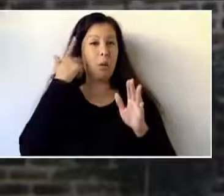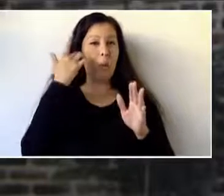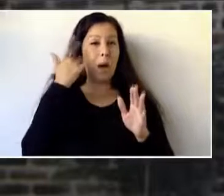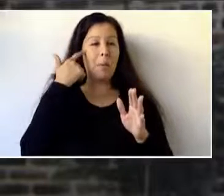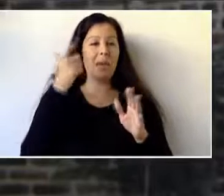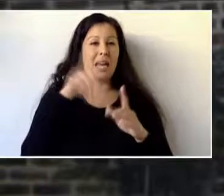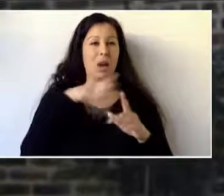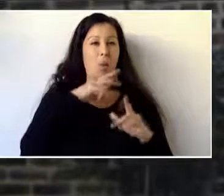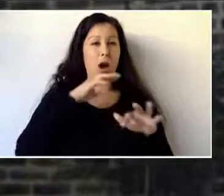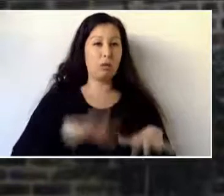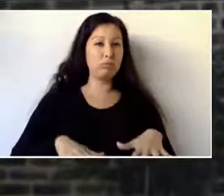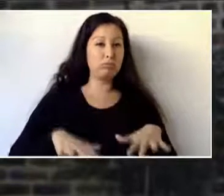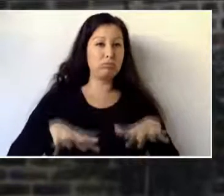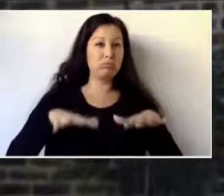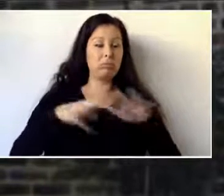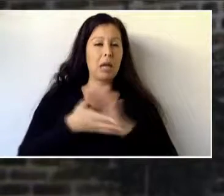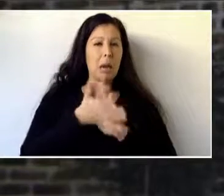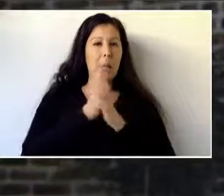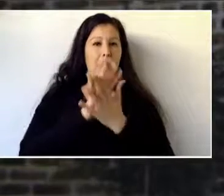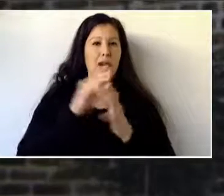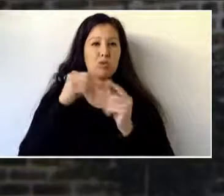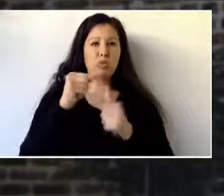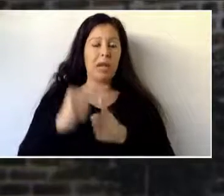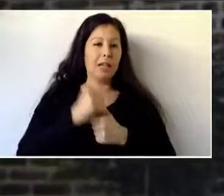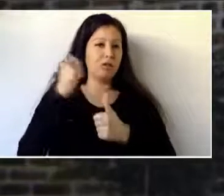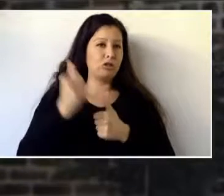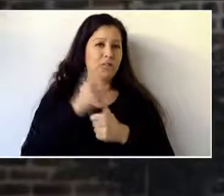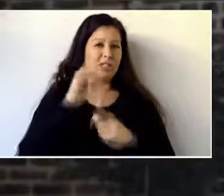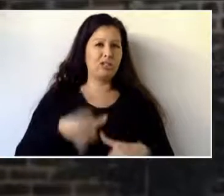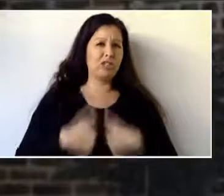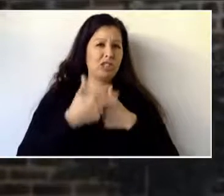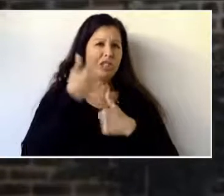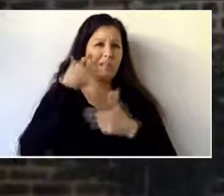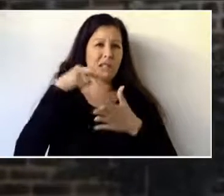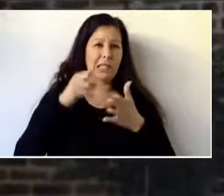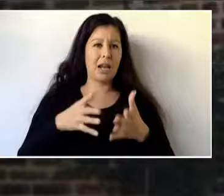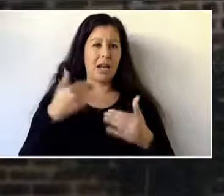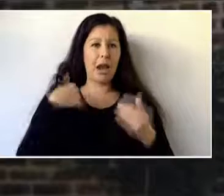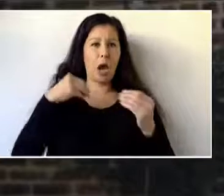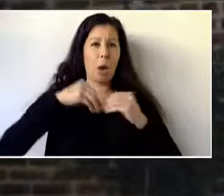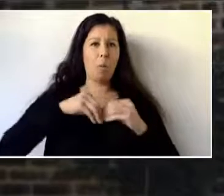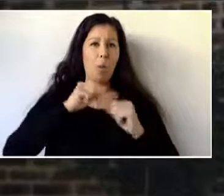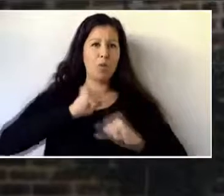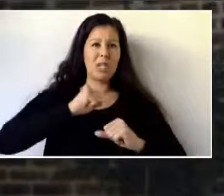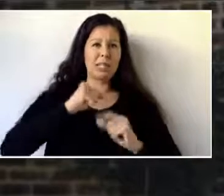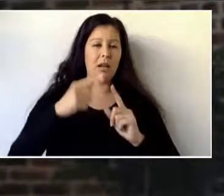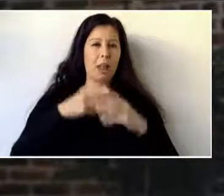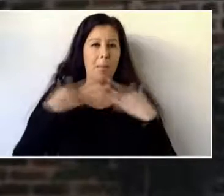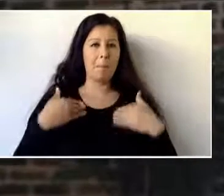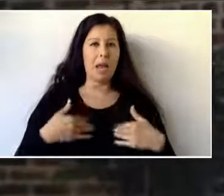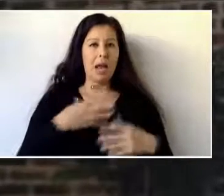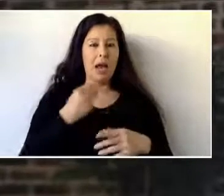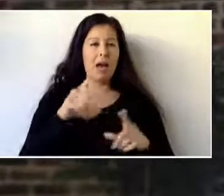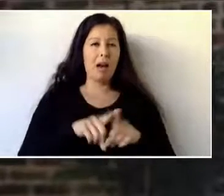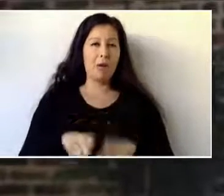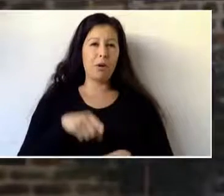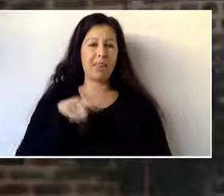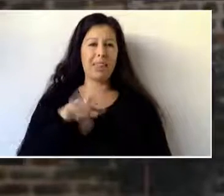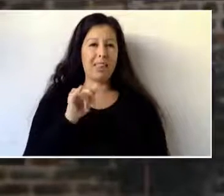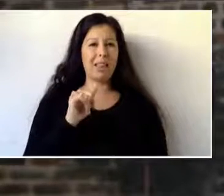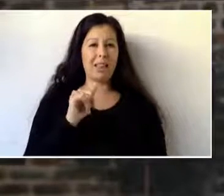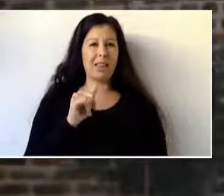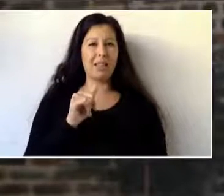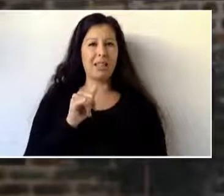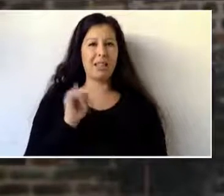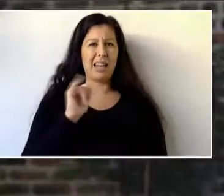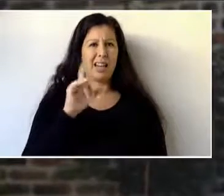with the tide coming in, it actually became way too dangerous and challenging for the dancers to have way more resistance on their body. And also this, like, you